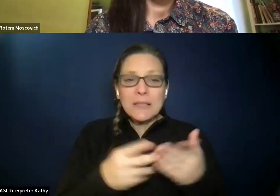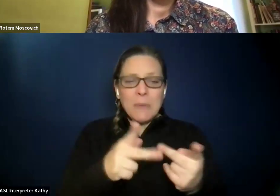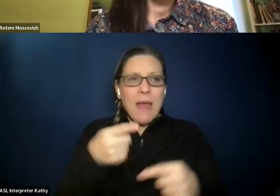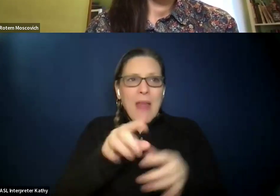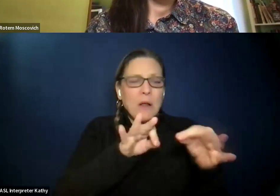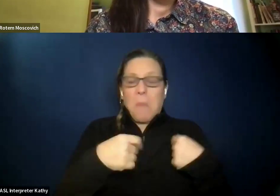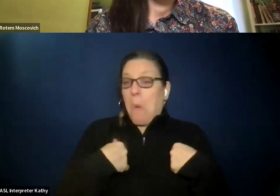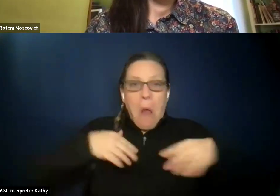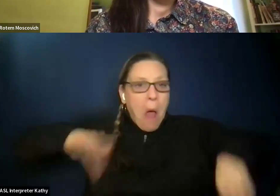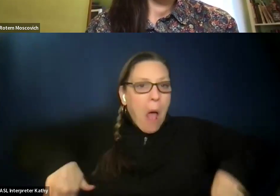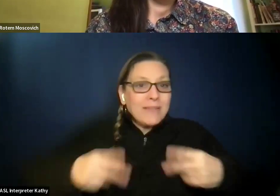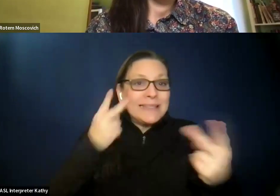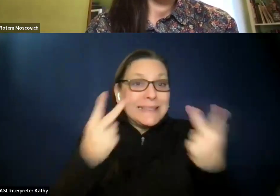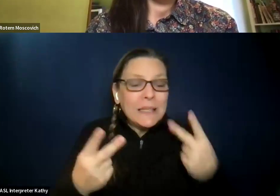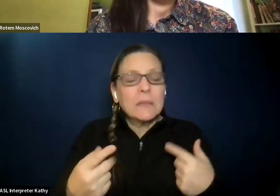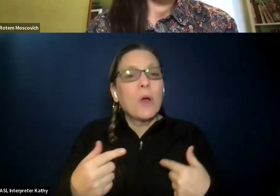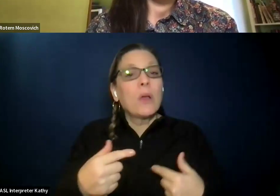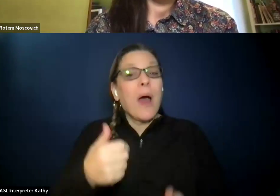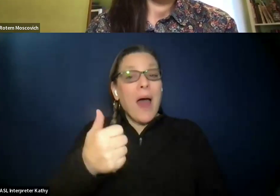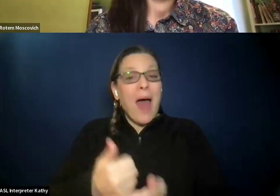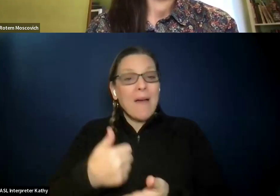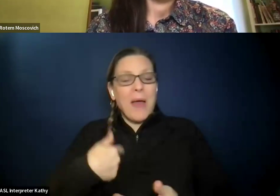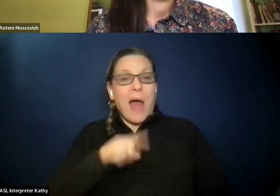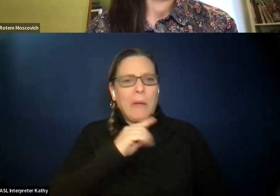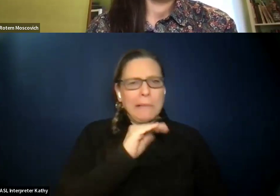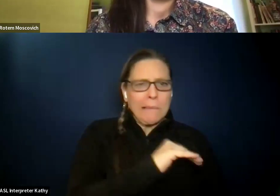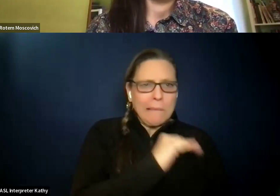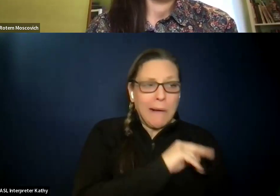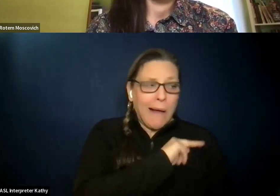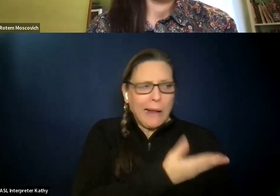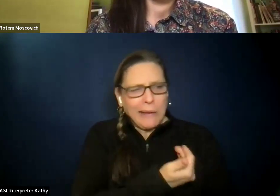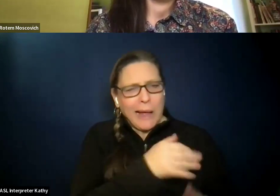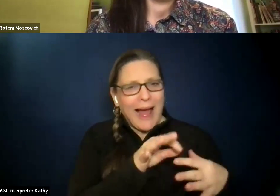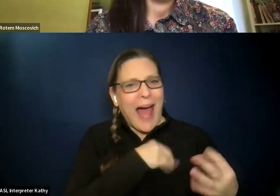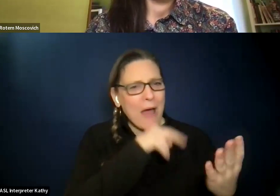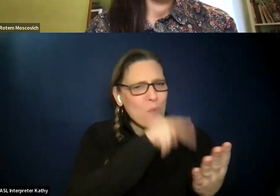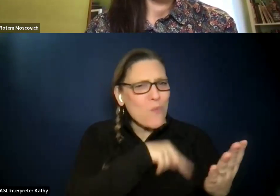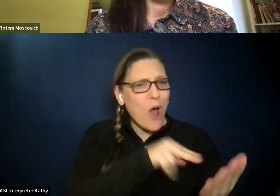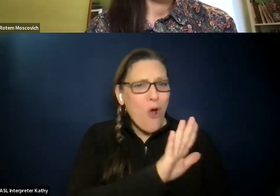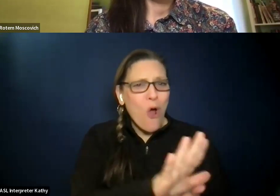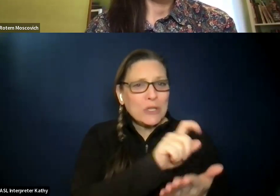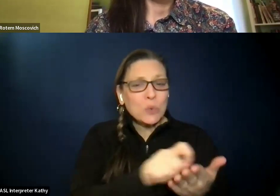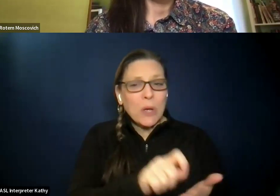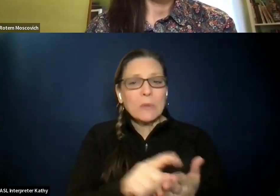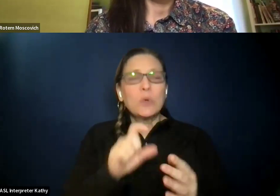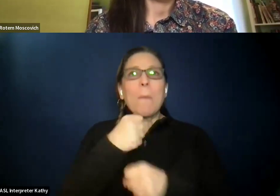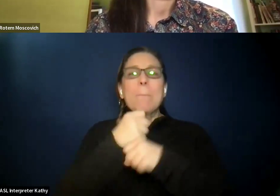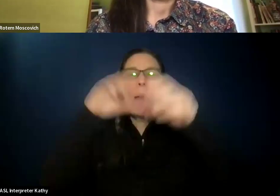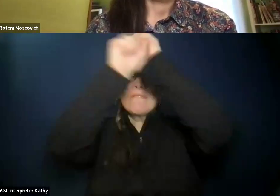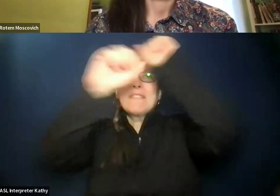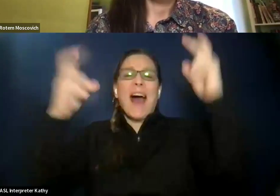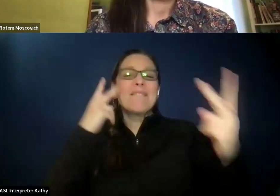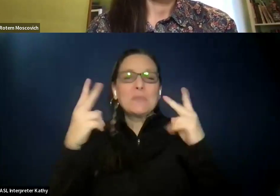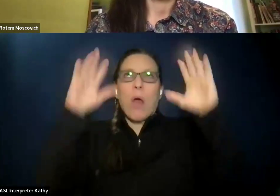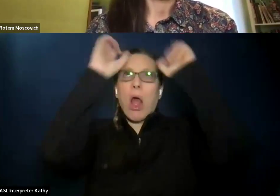never seen before, so that was really helpful. I leaned a lot on Hena's like script to build kind of like this visual library